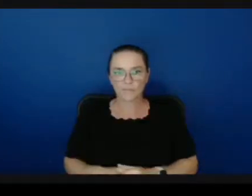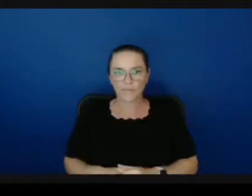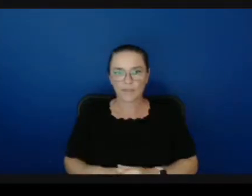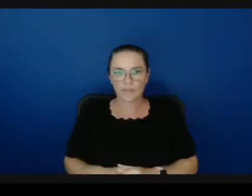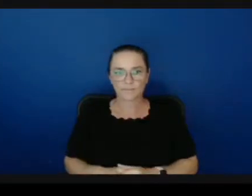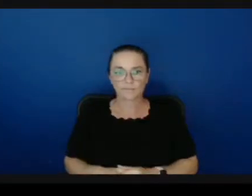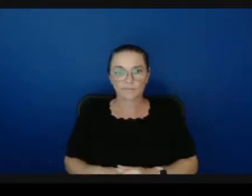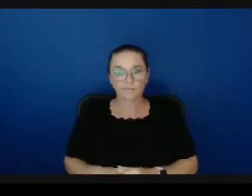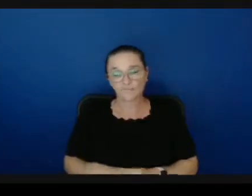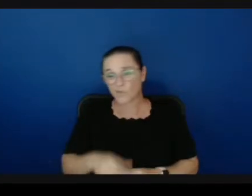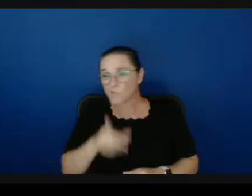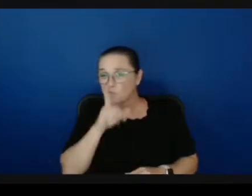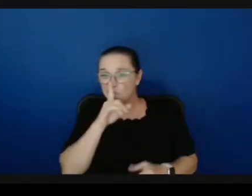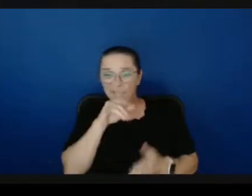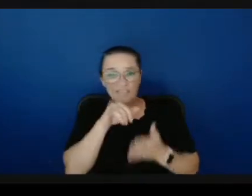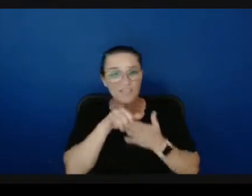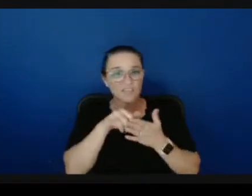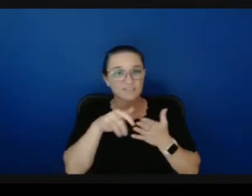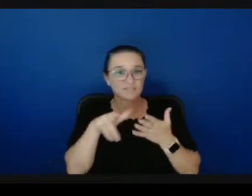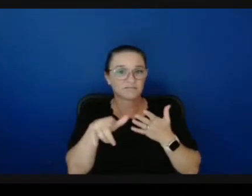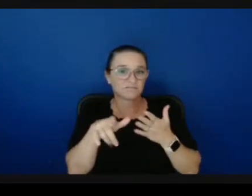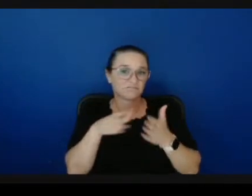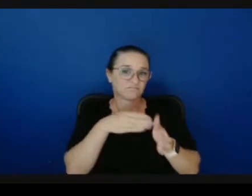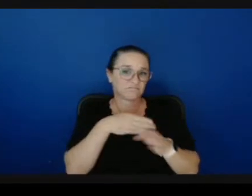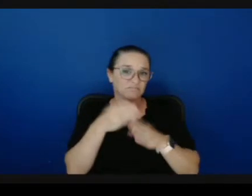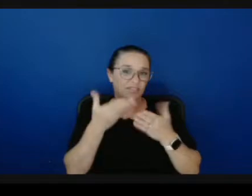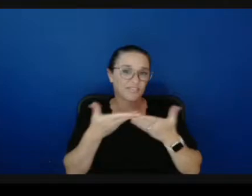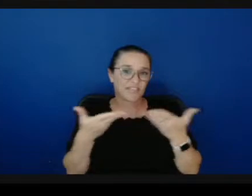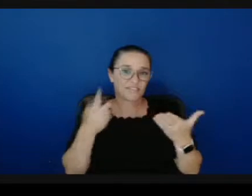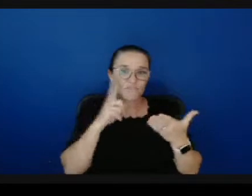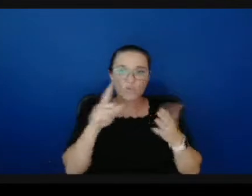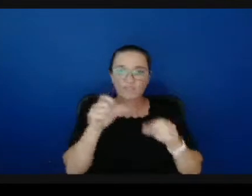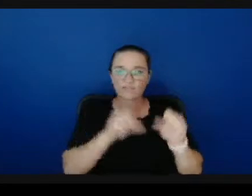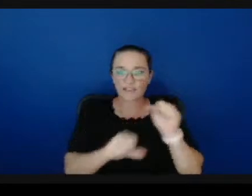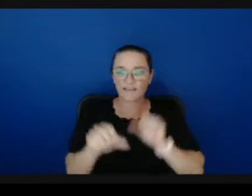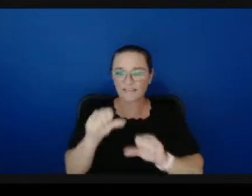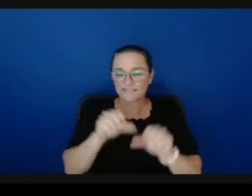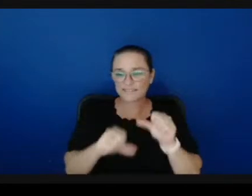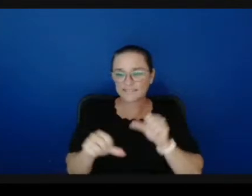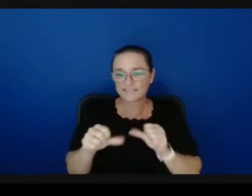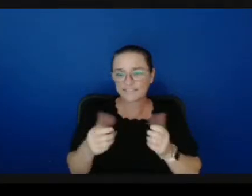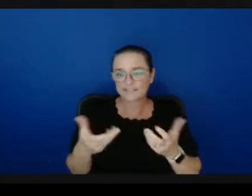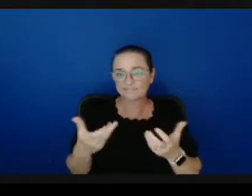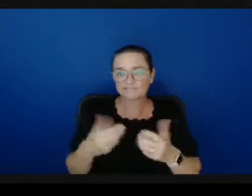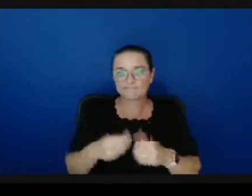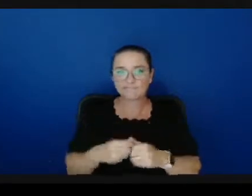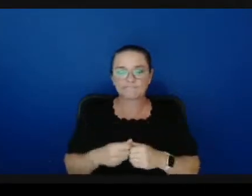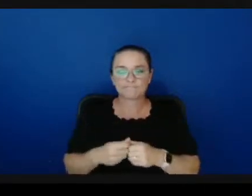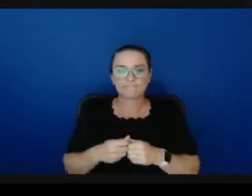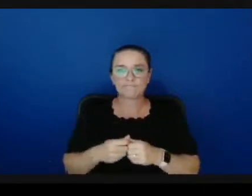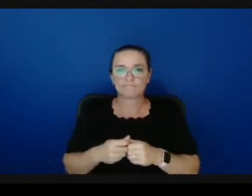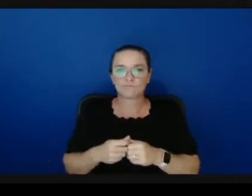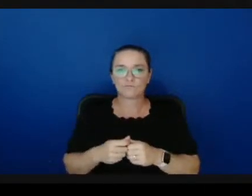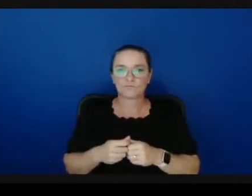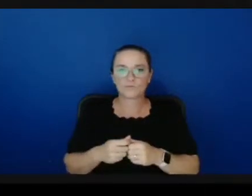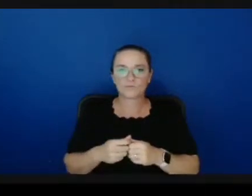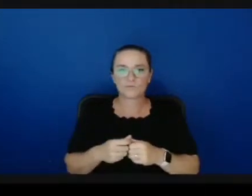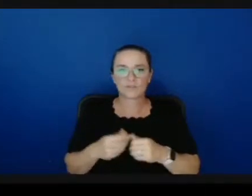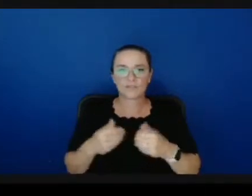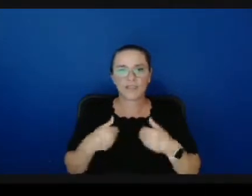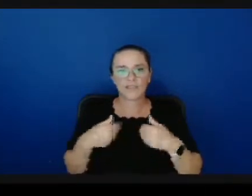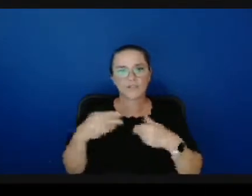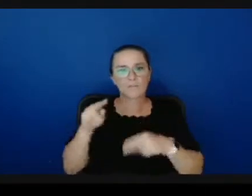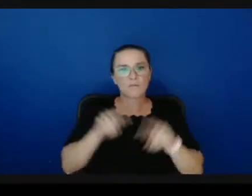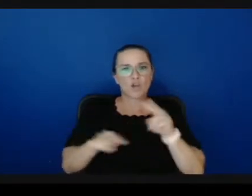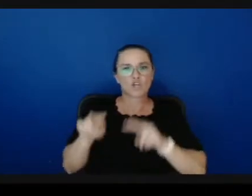That's really the highlight of the science there. There is some monitoring